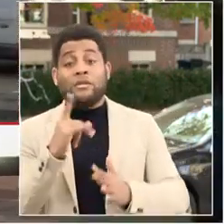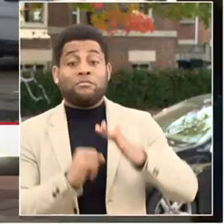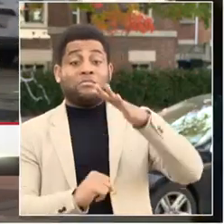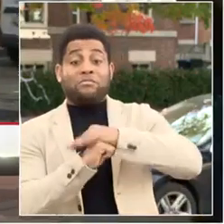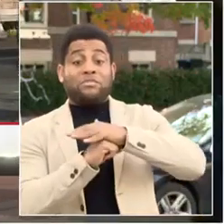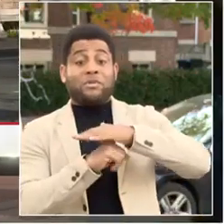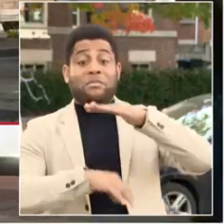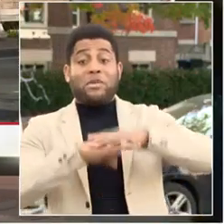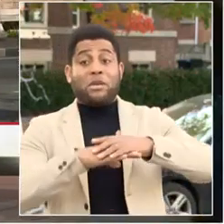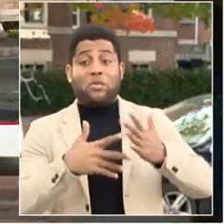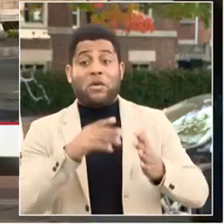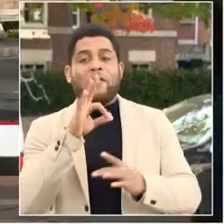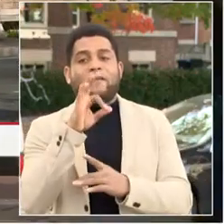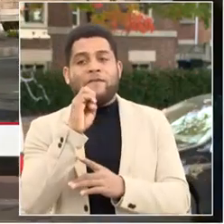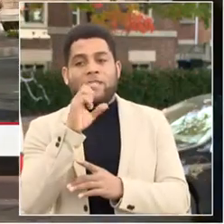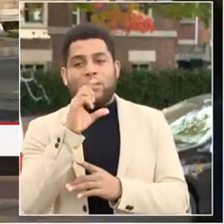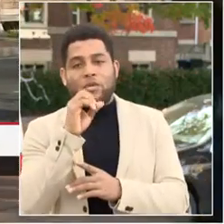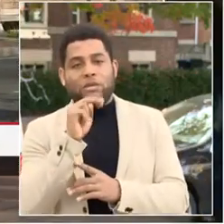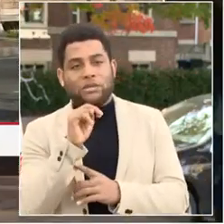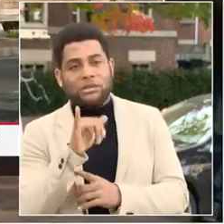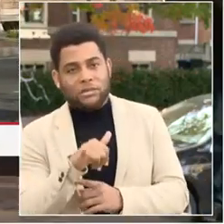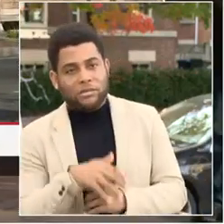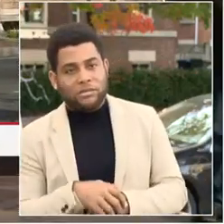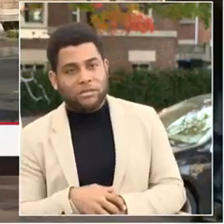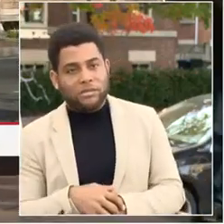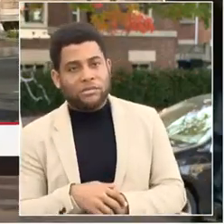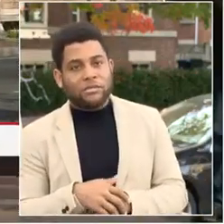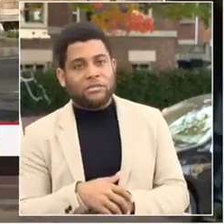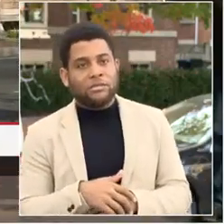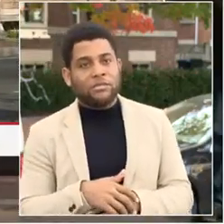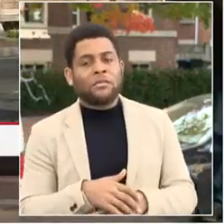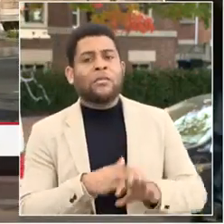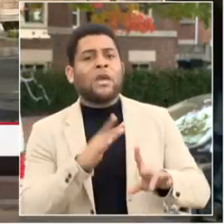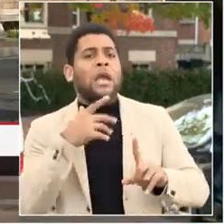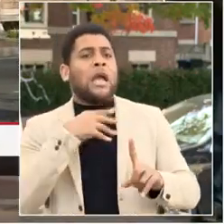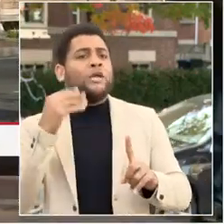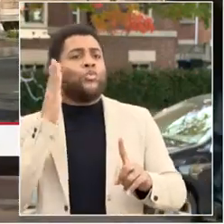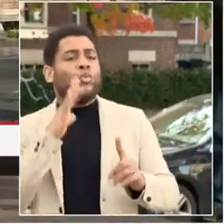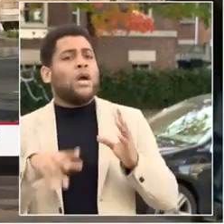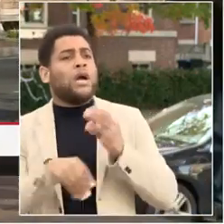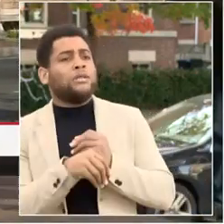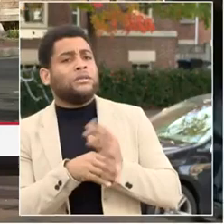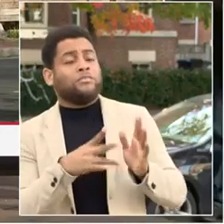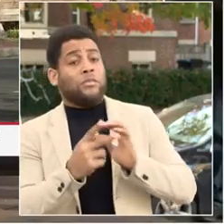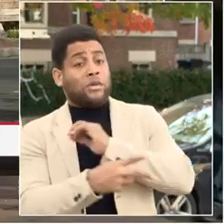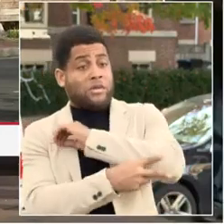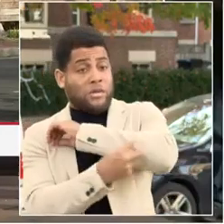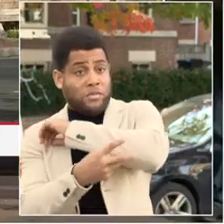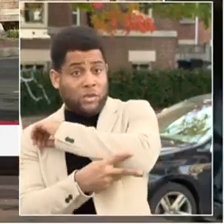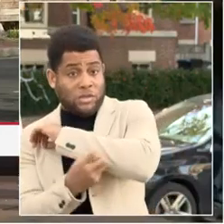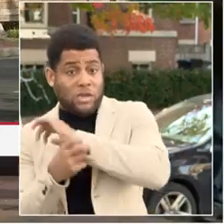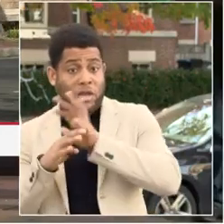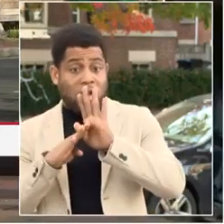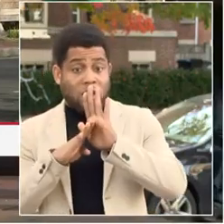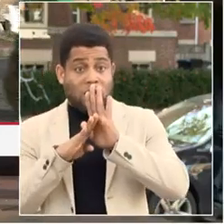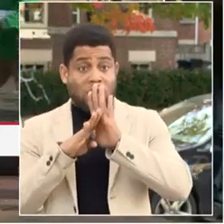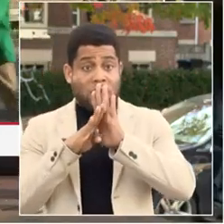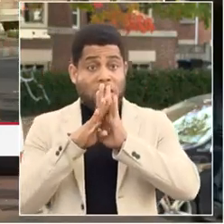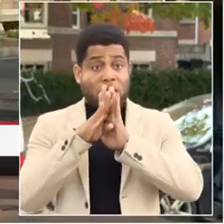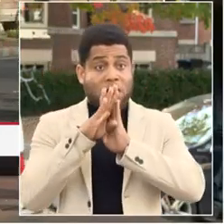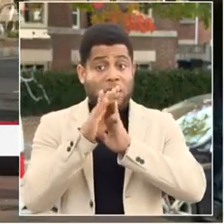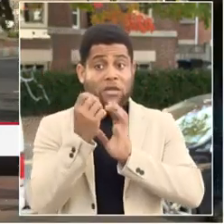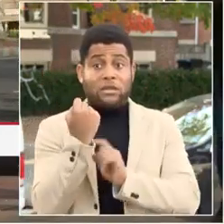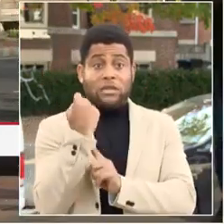up since this time last year. But if I compare the first 90 days from April